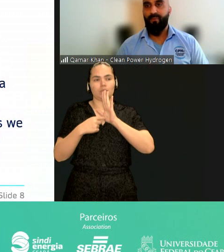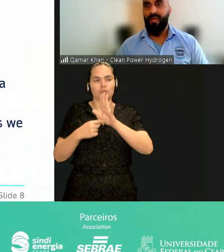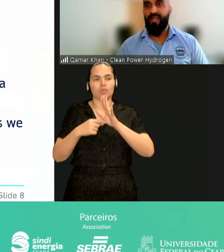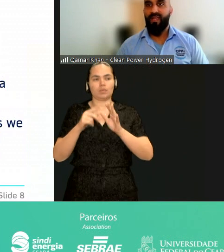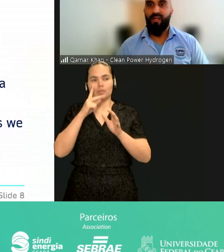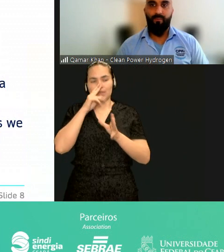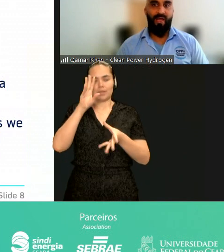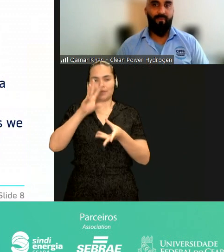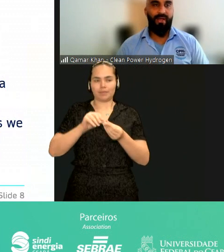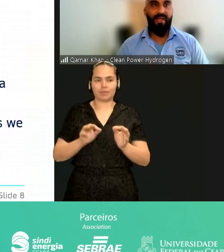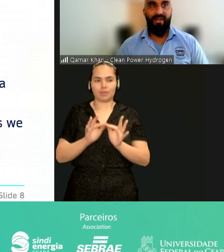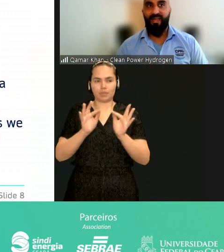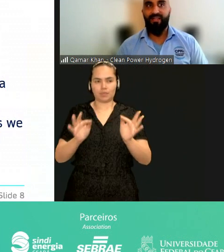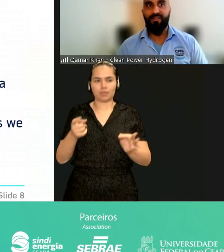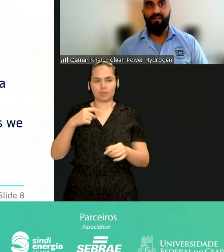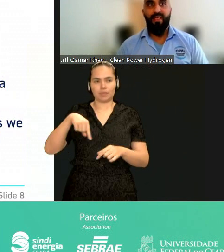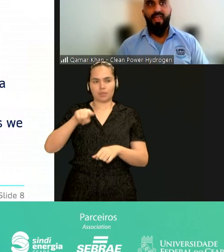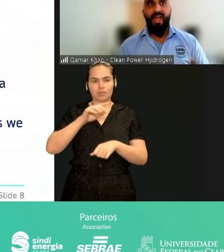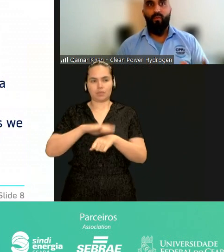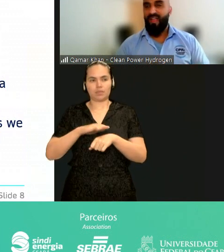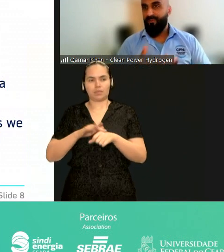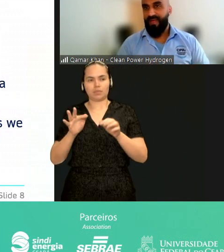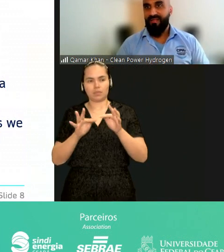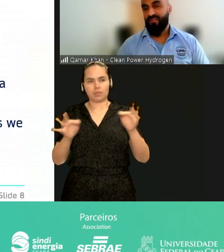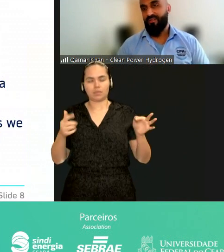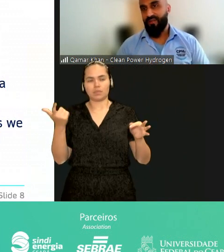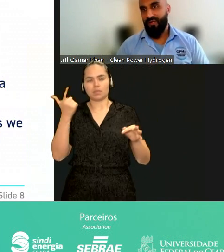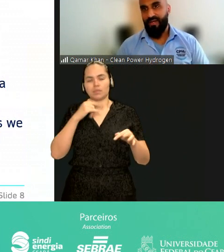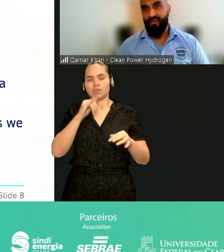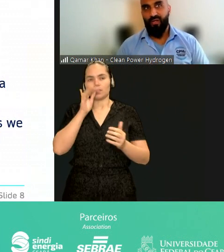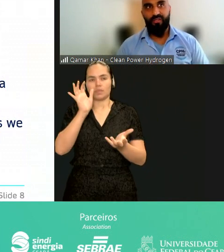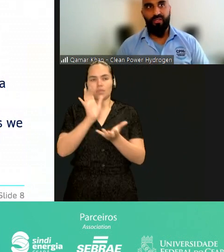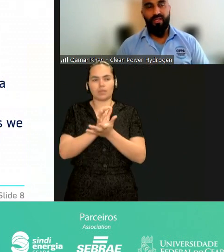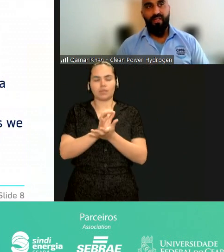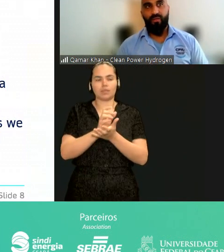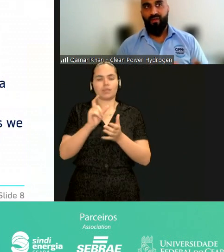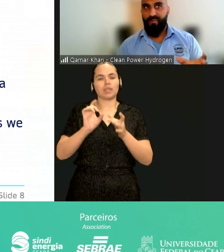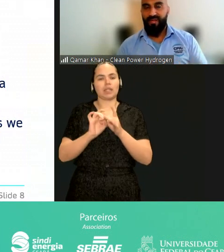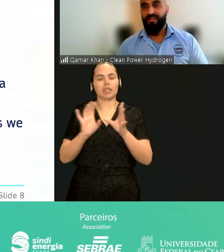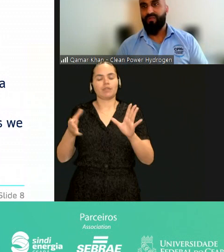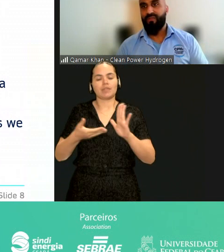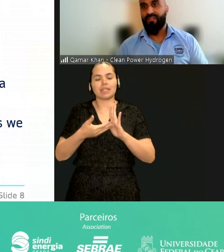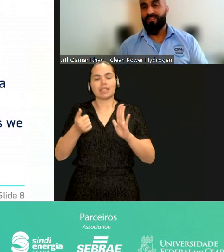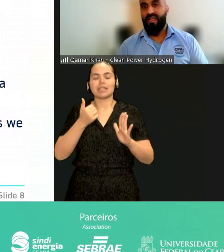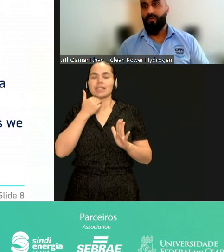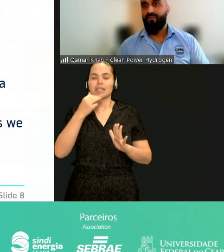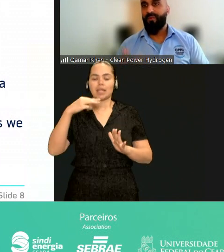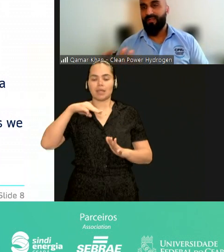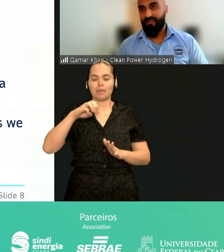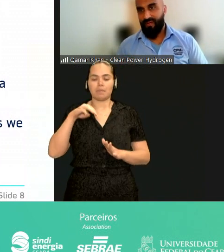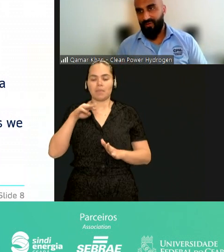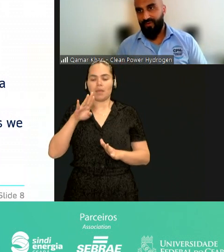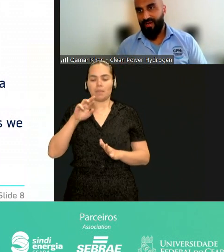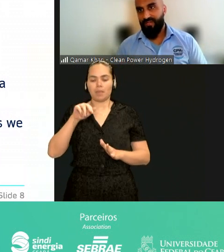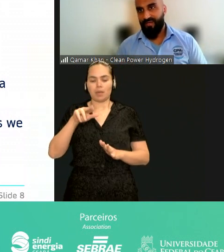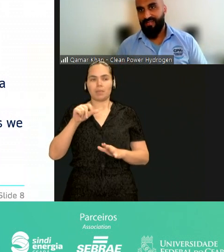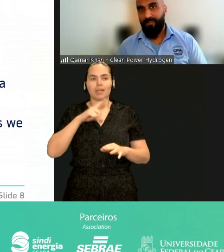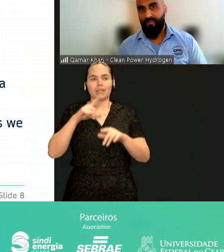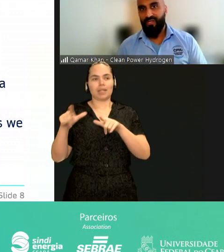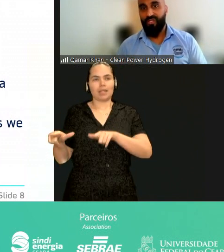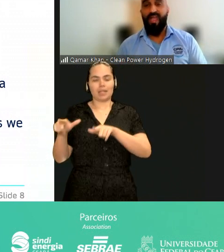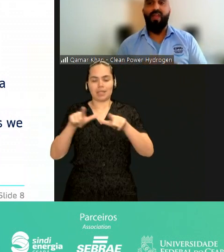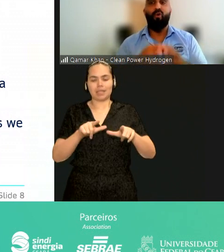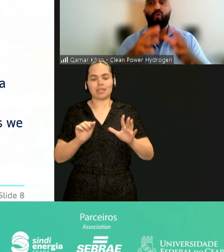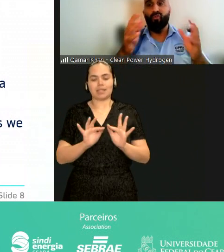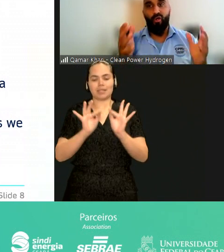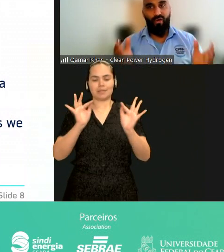front plate, a back plate, and a gasket. And we have patents around our technology. So we have patents around the stack, we have patents around the cryogenic